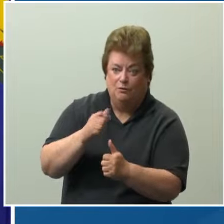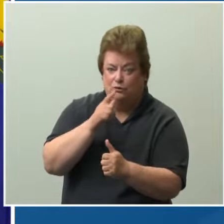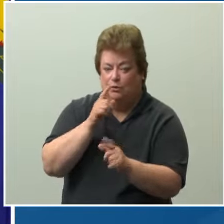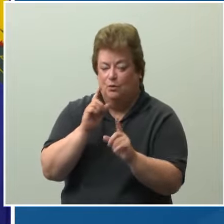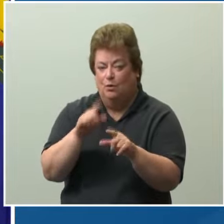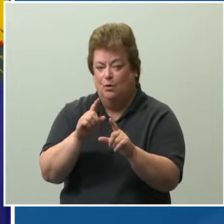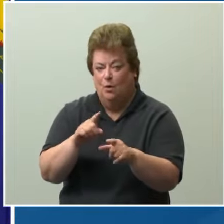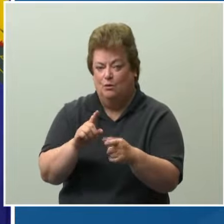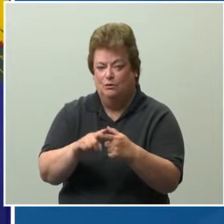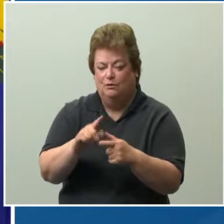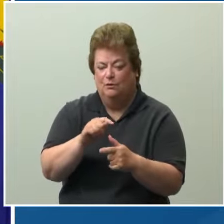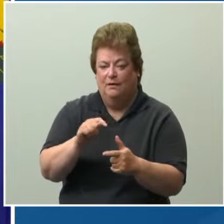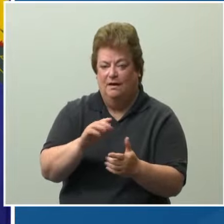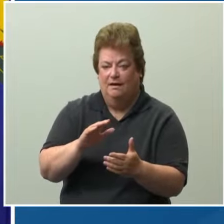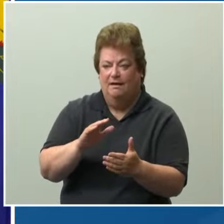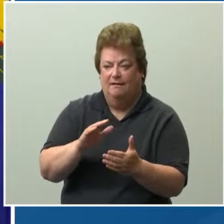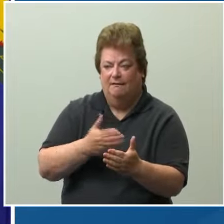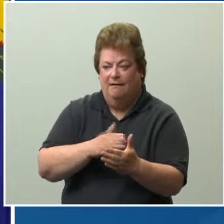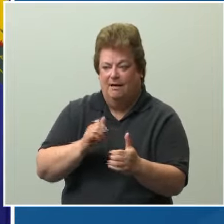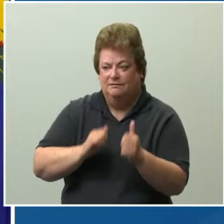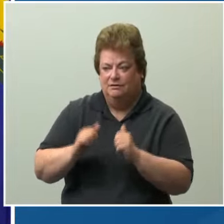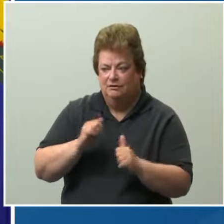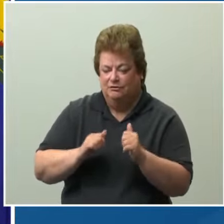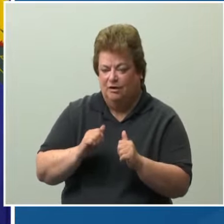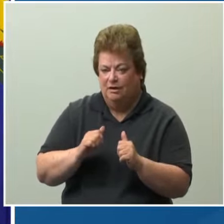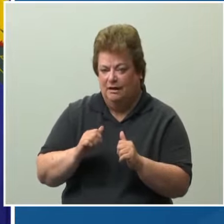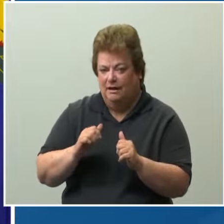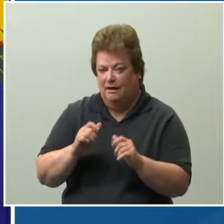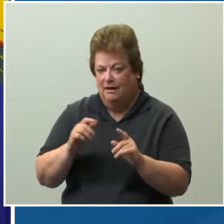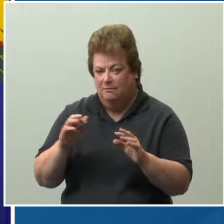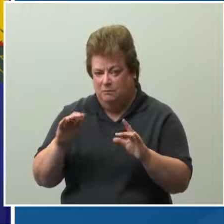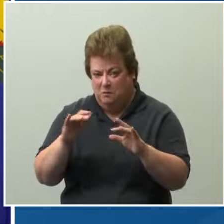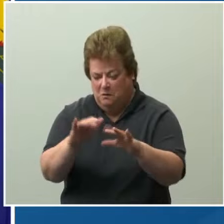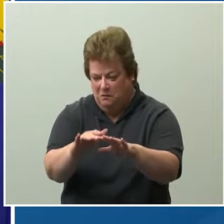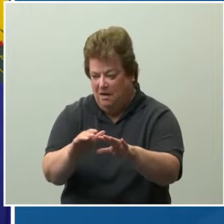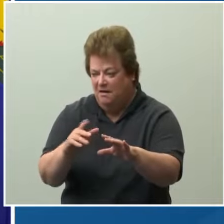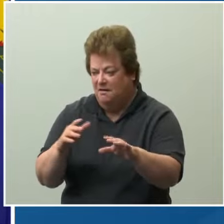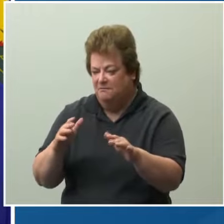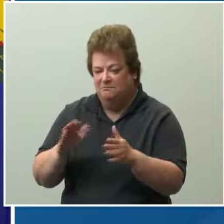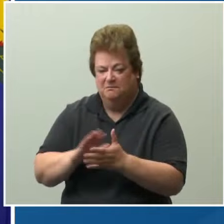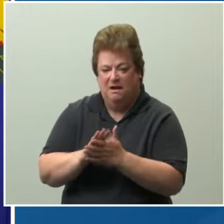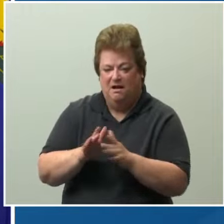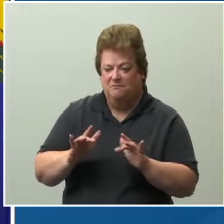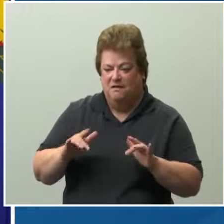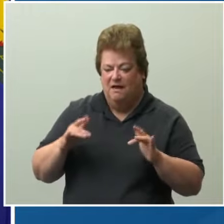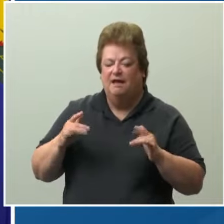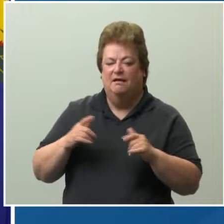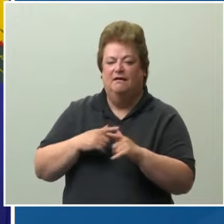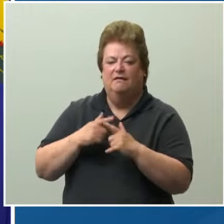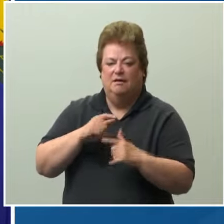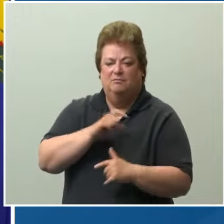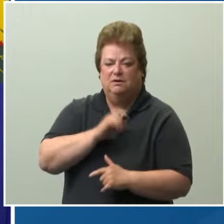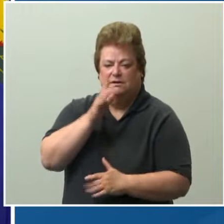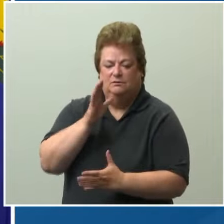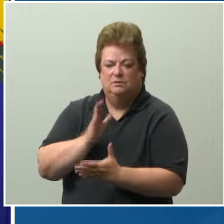the stadium, and pedestrians are light, and that's that portion. So yes.